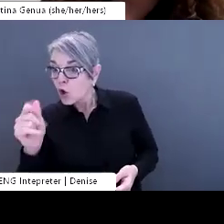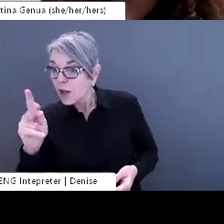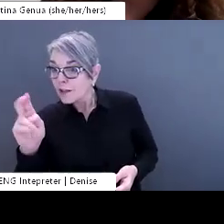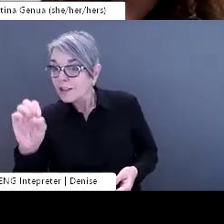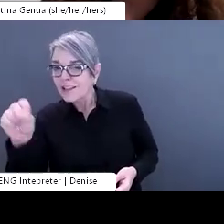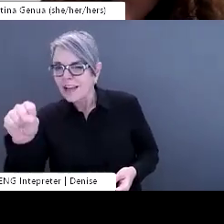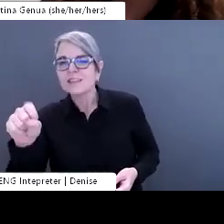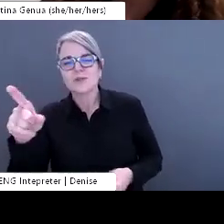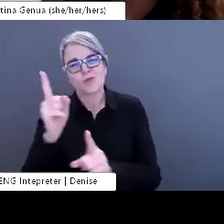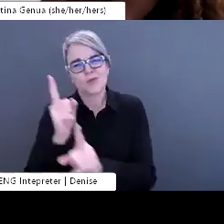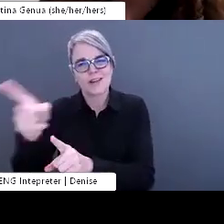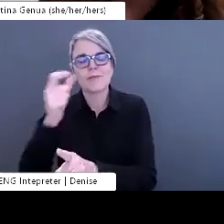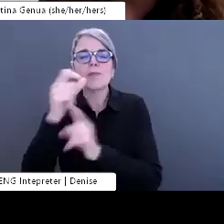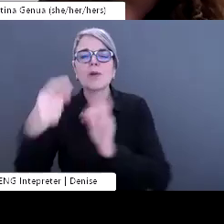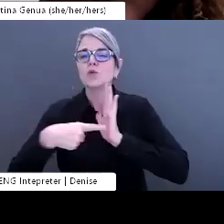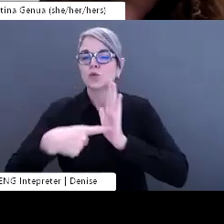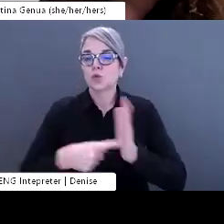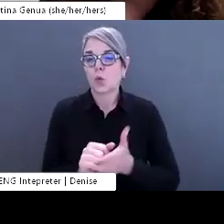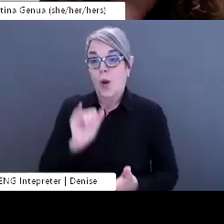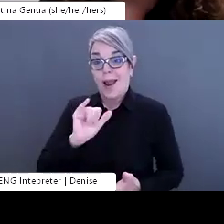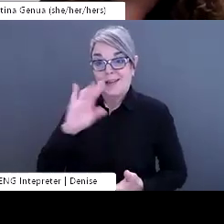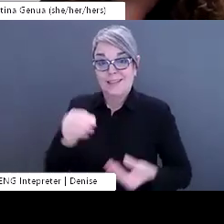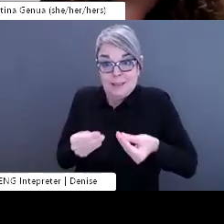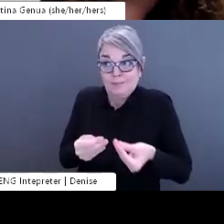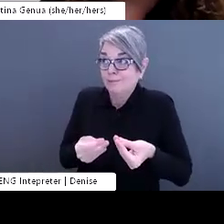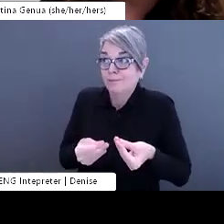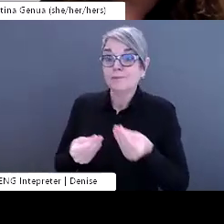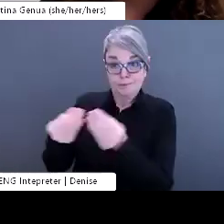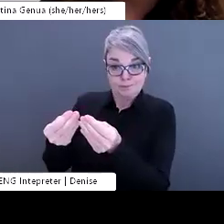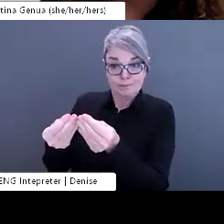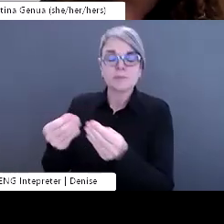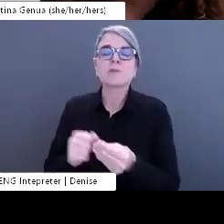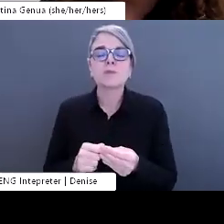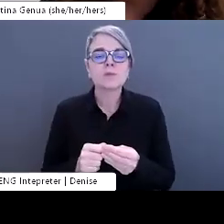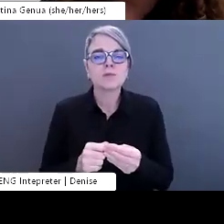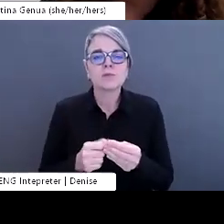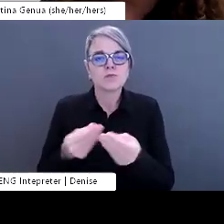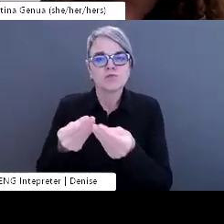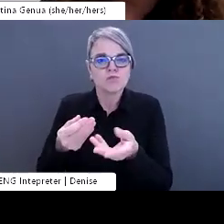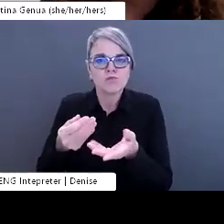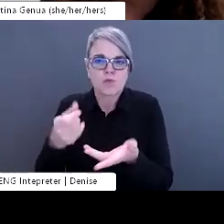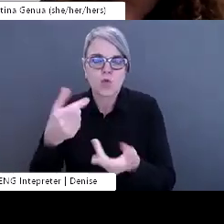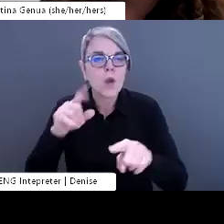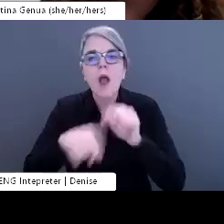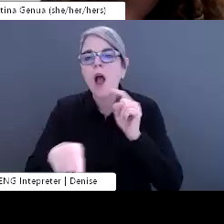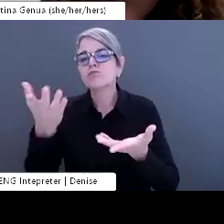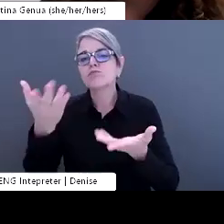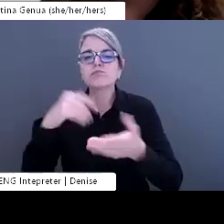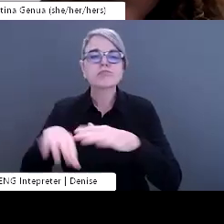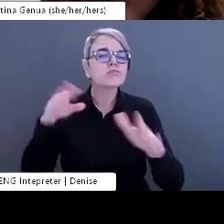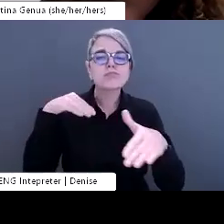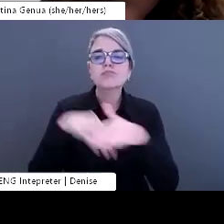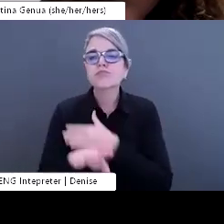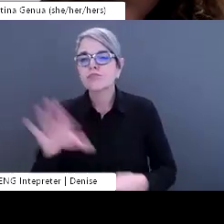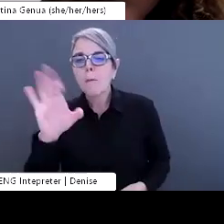present identification. You just can't walk into a branch and ask for a